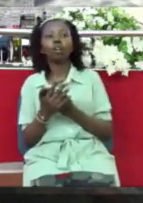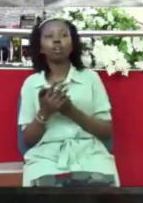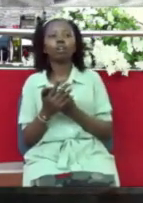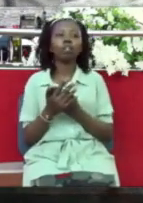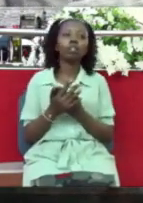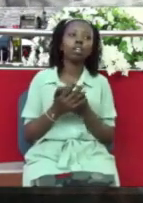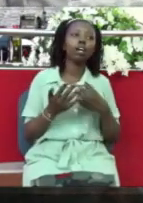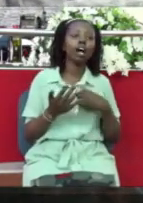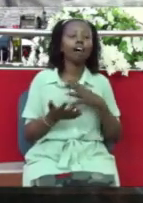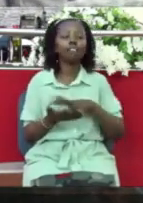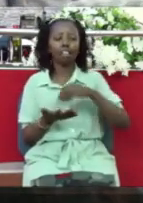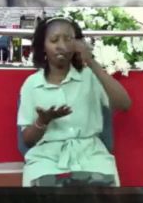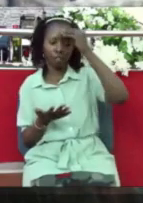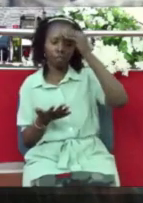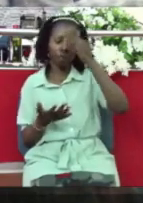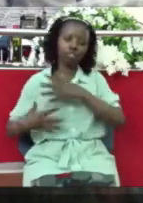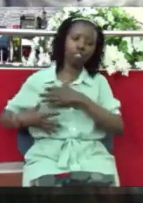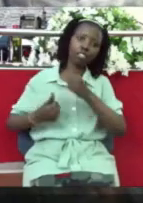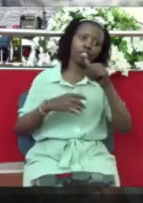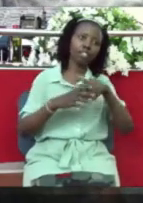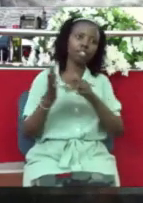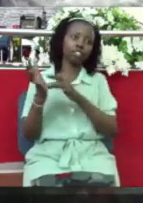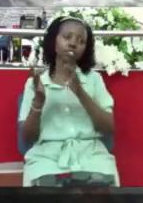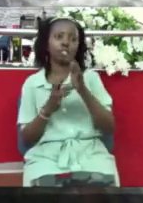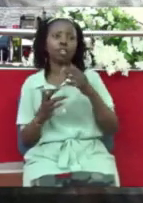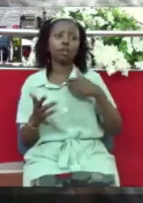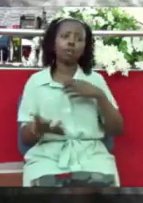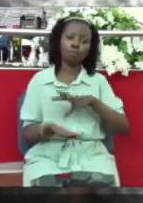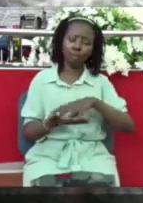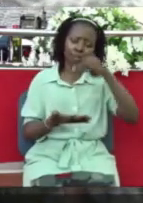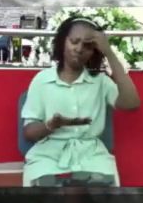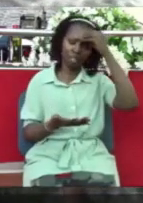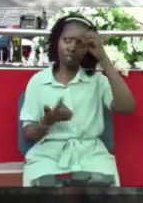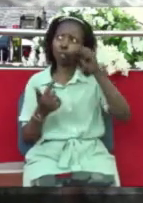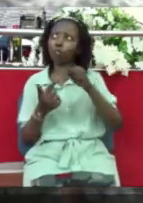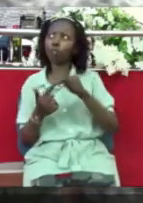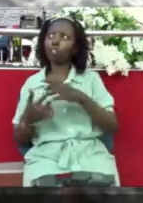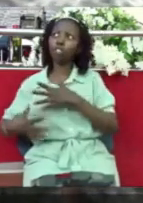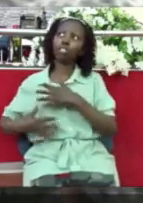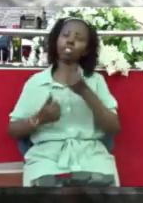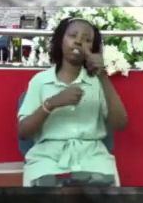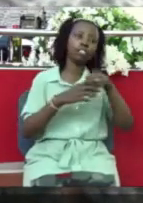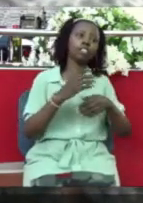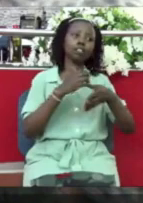Through it all, I've learned to trust in Jesus. And I've learned to trust